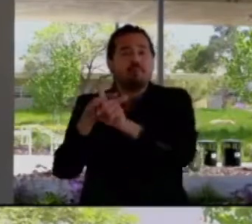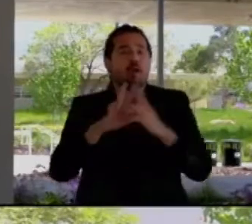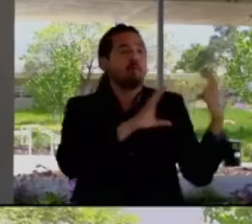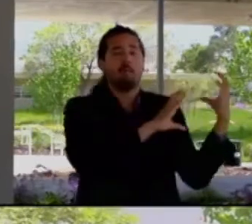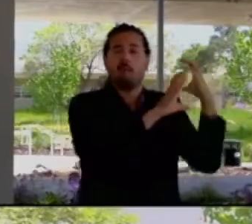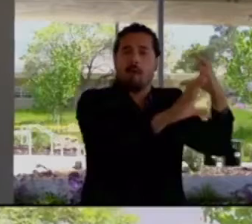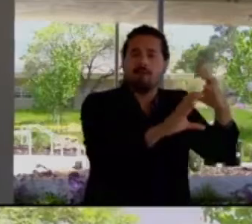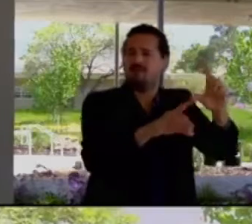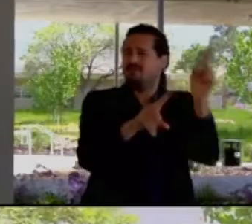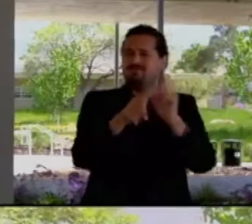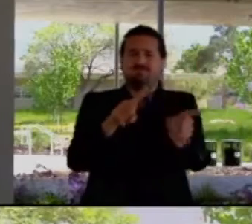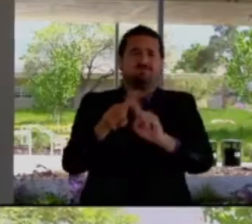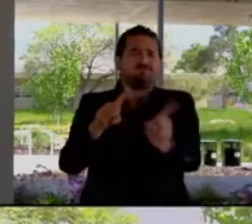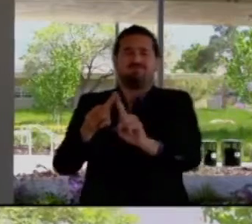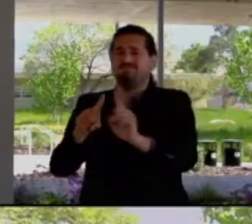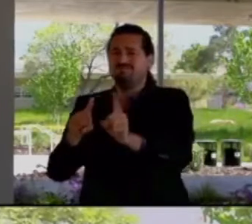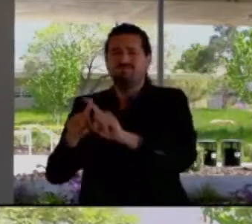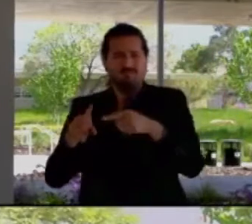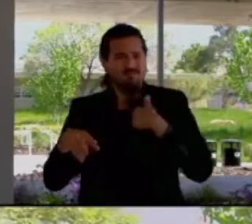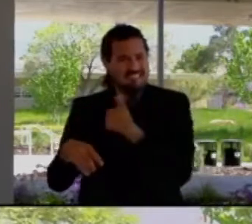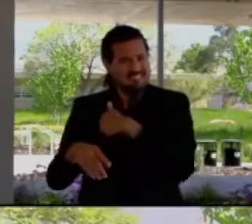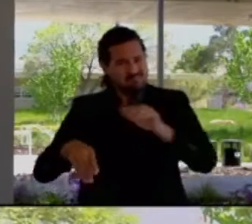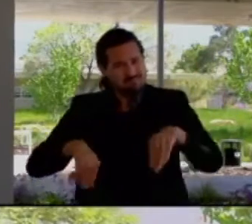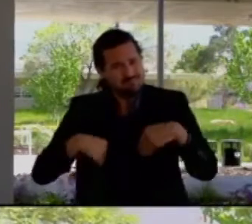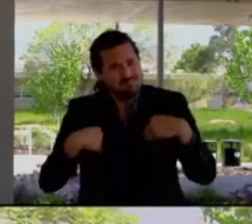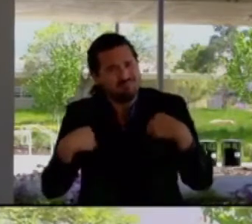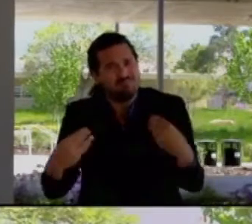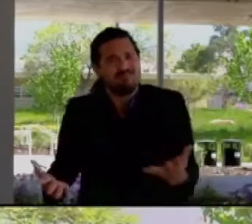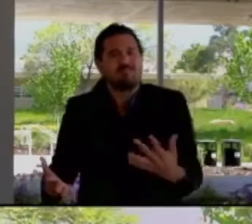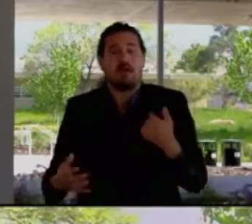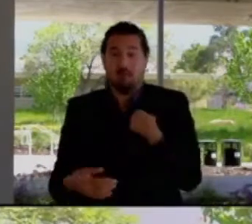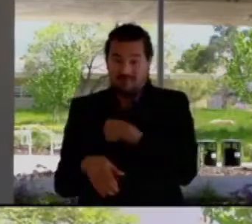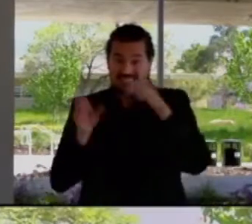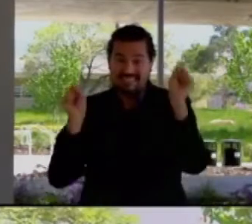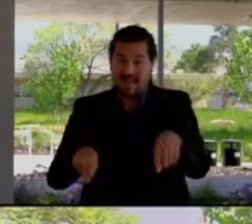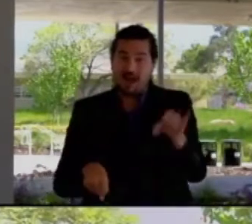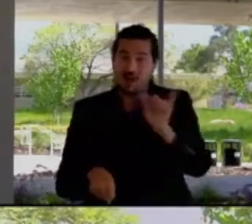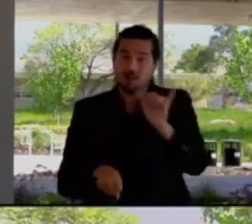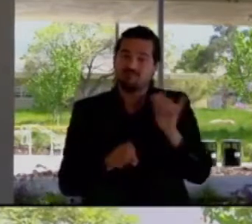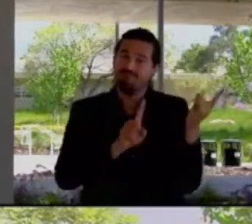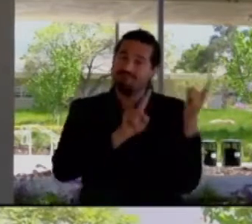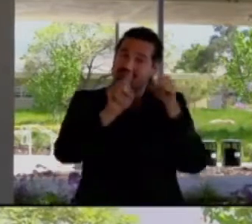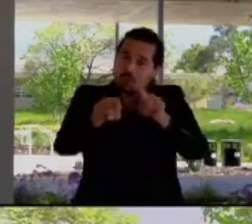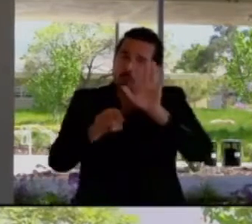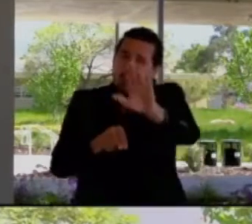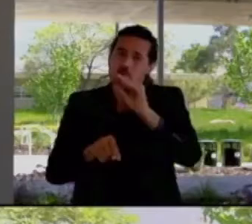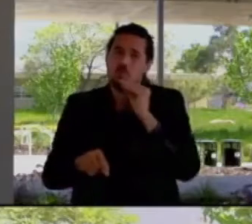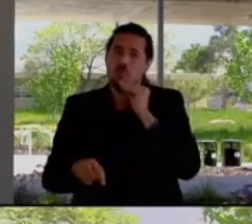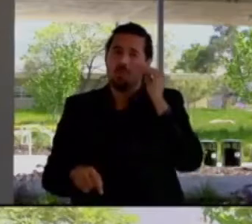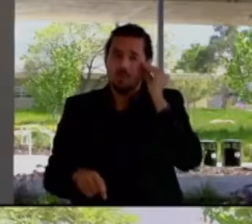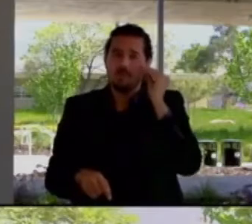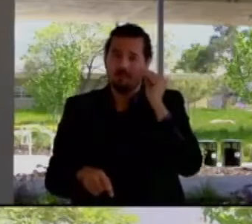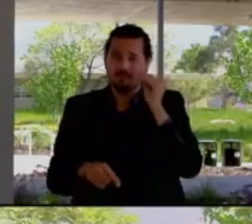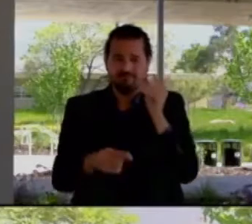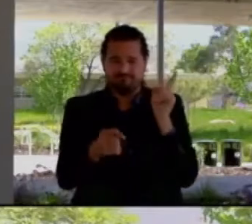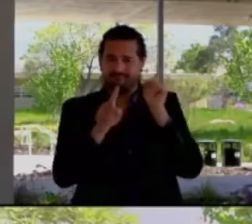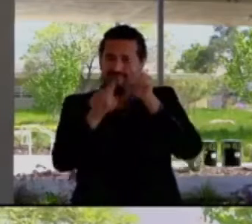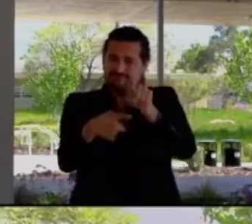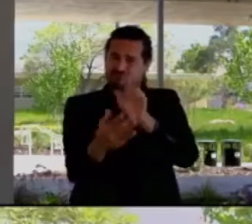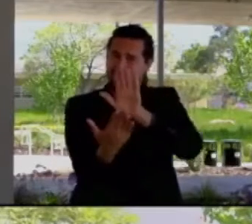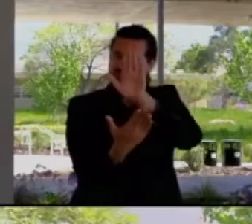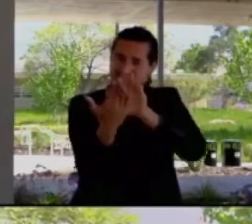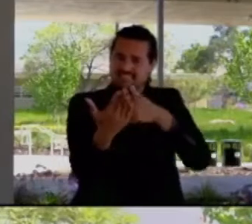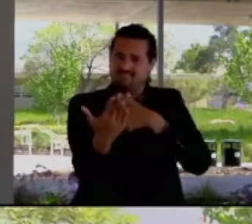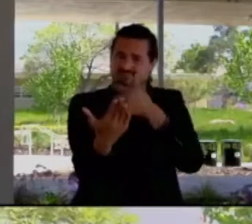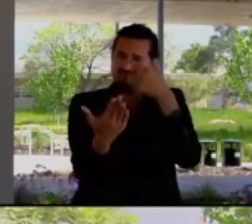you can't come to us, we will come to you. Our in-home vaccination program is relaxing its eligibility. So if you feel that you